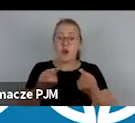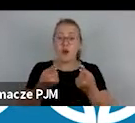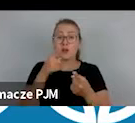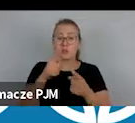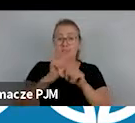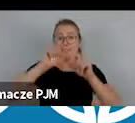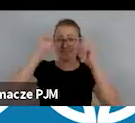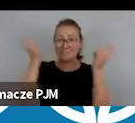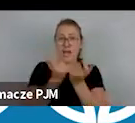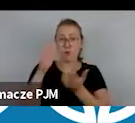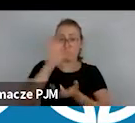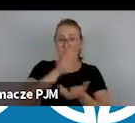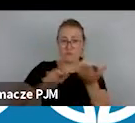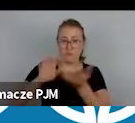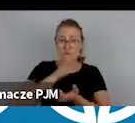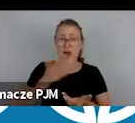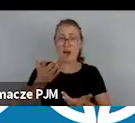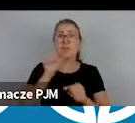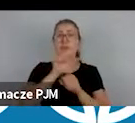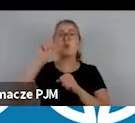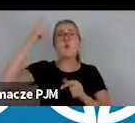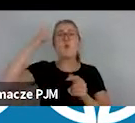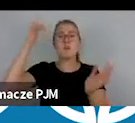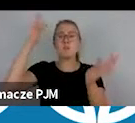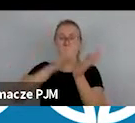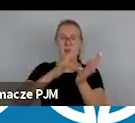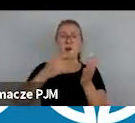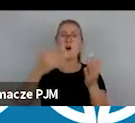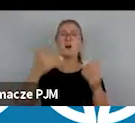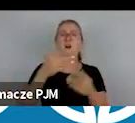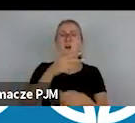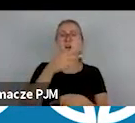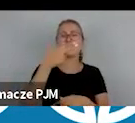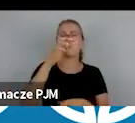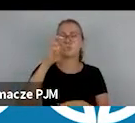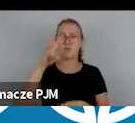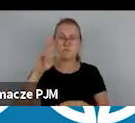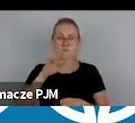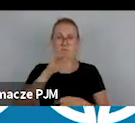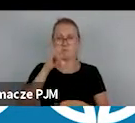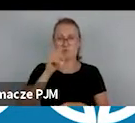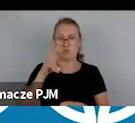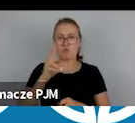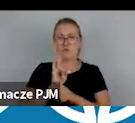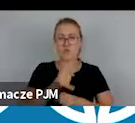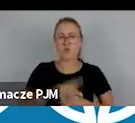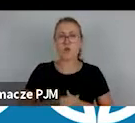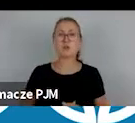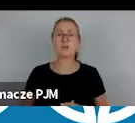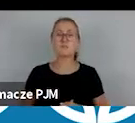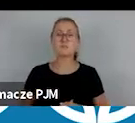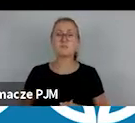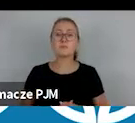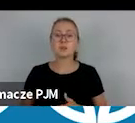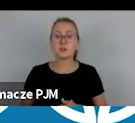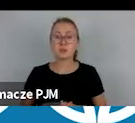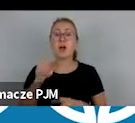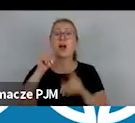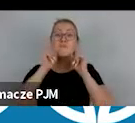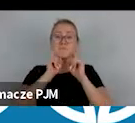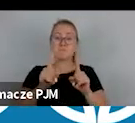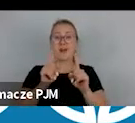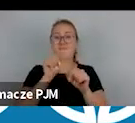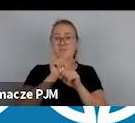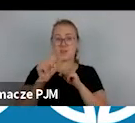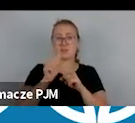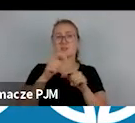system, and works in many countries in Africa, the Middle East especially, but